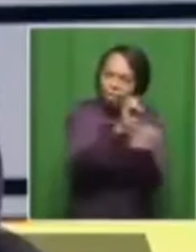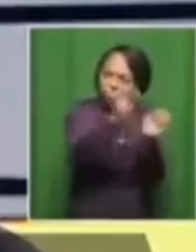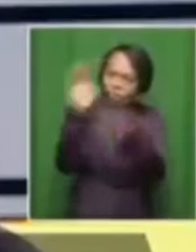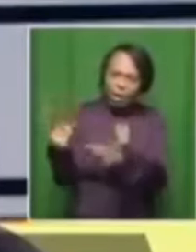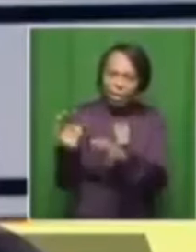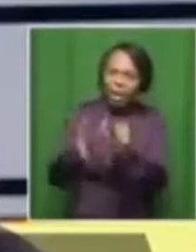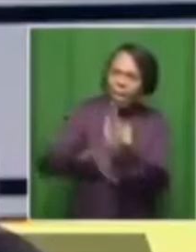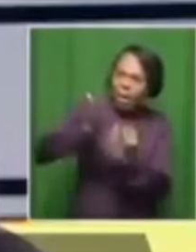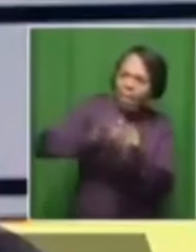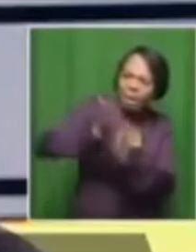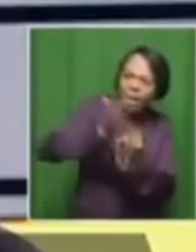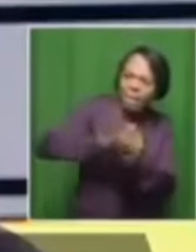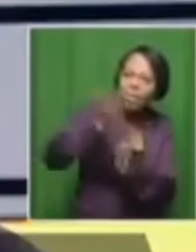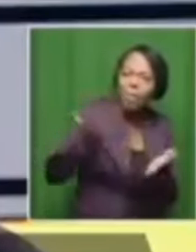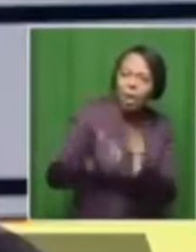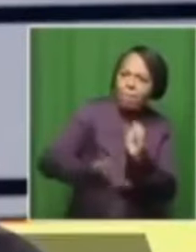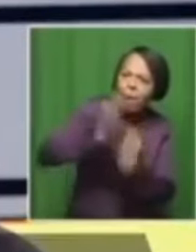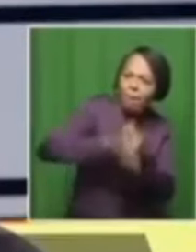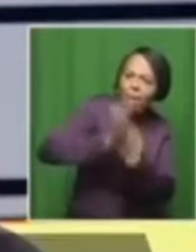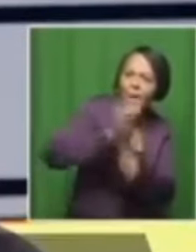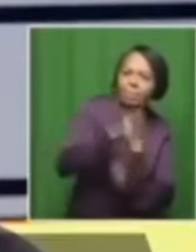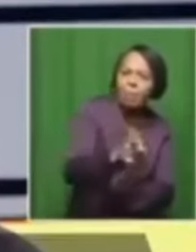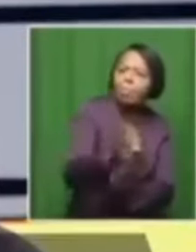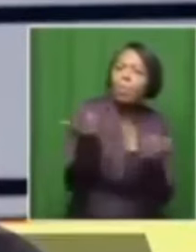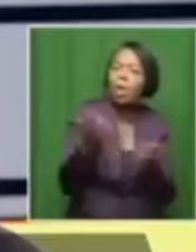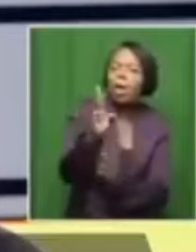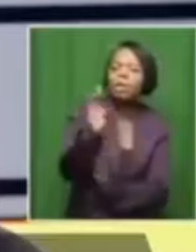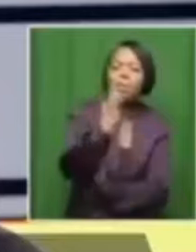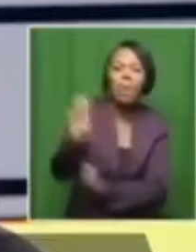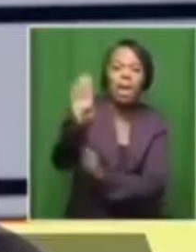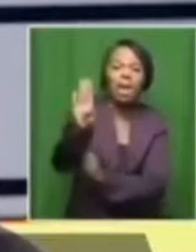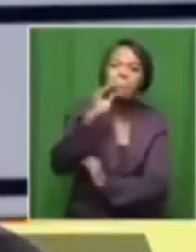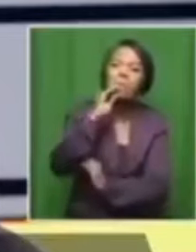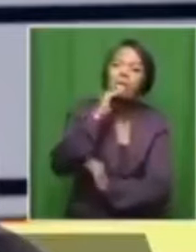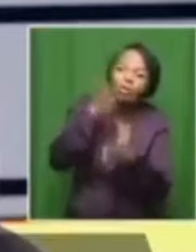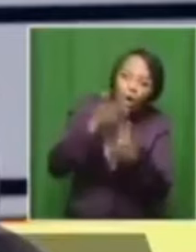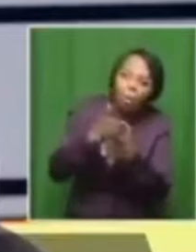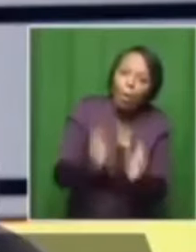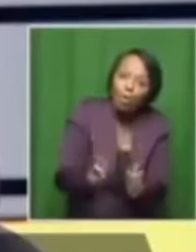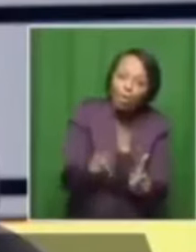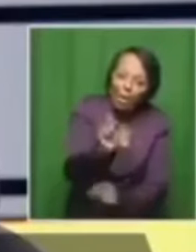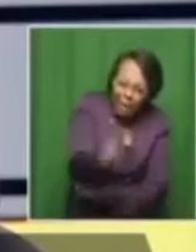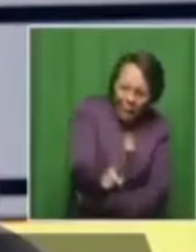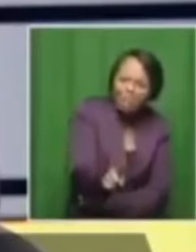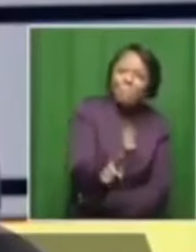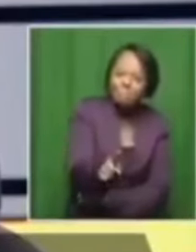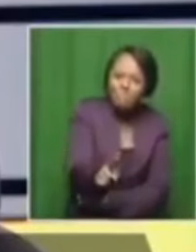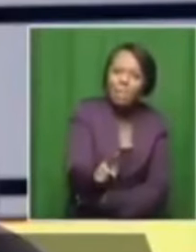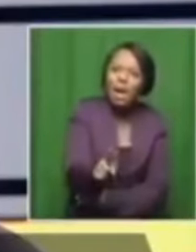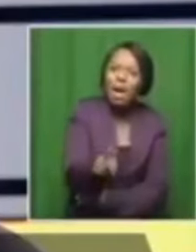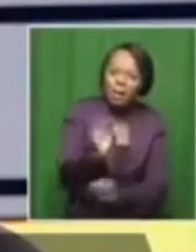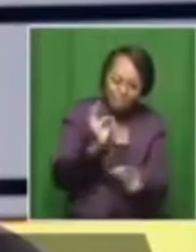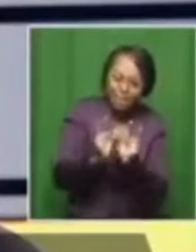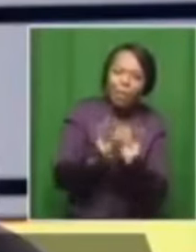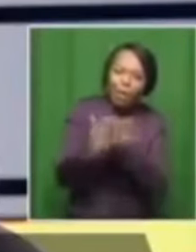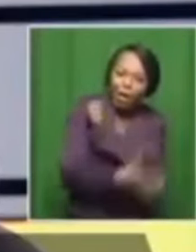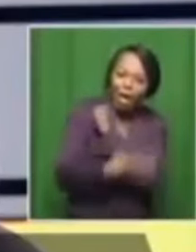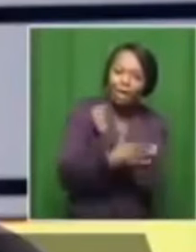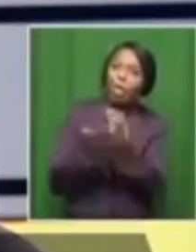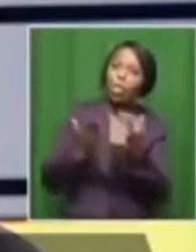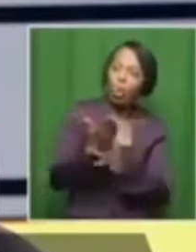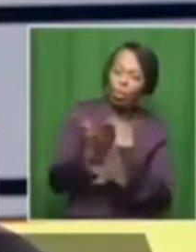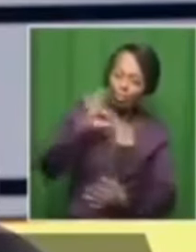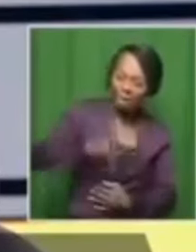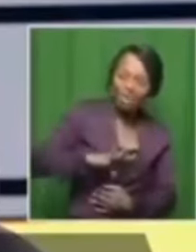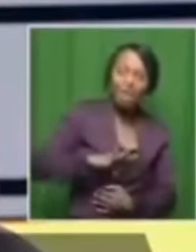all places into Richards Bay, those are jobs that are going to be created in a particular country through beneficiation. So we